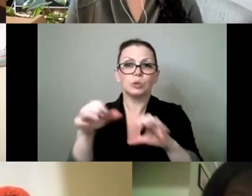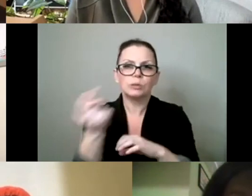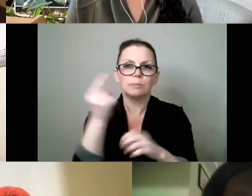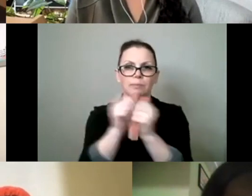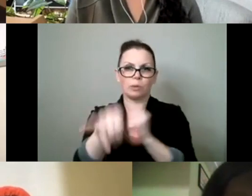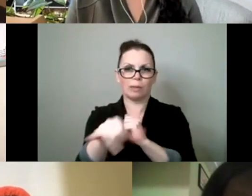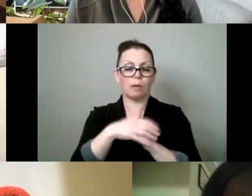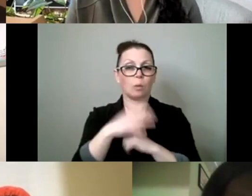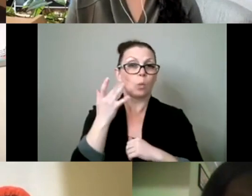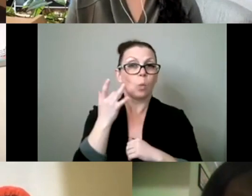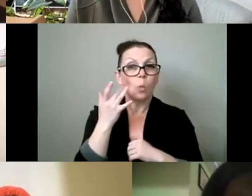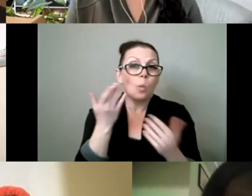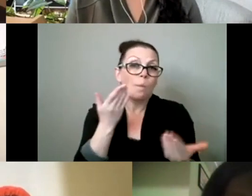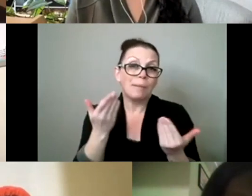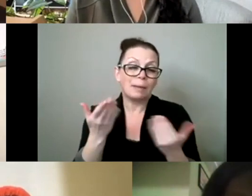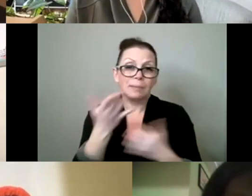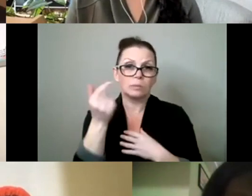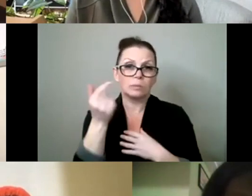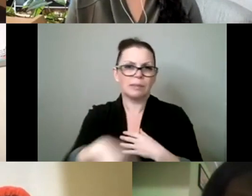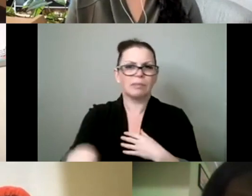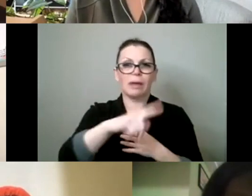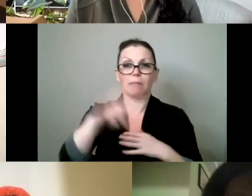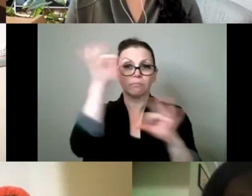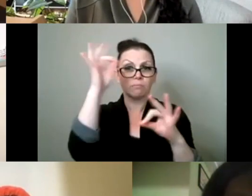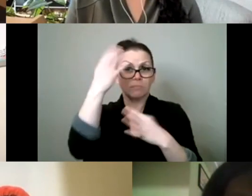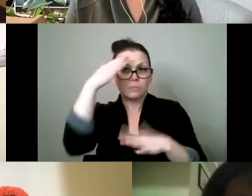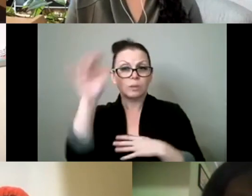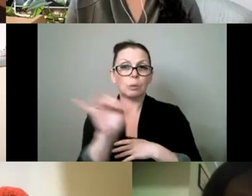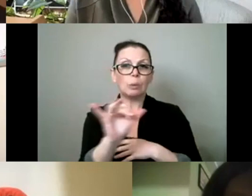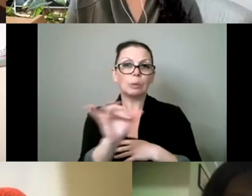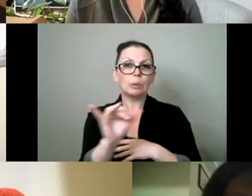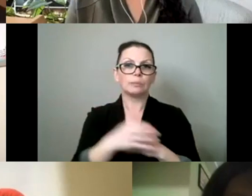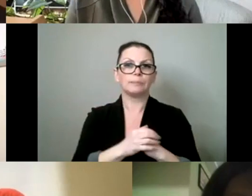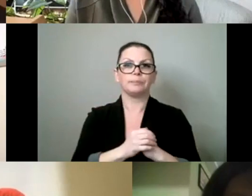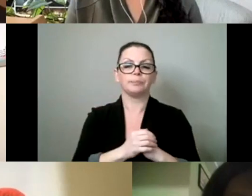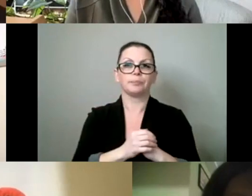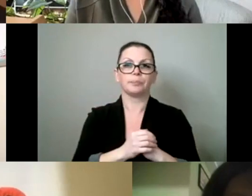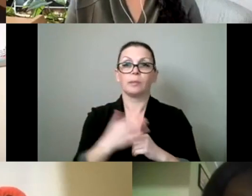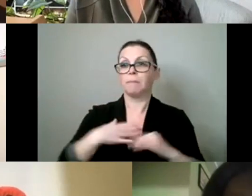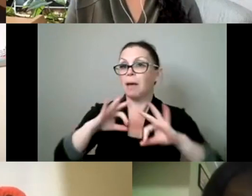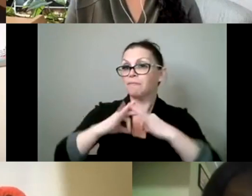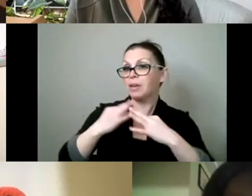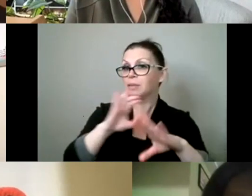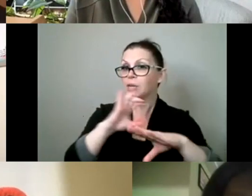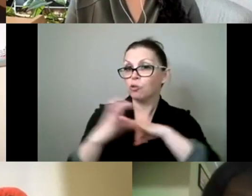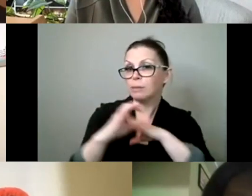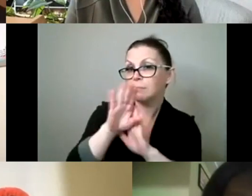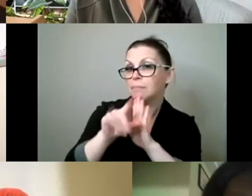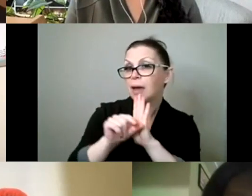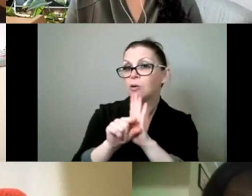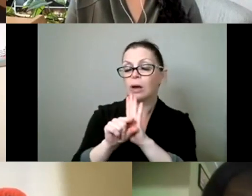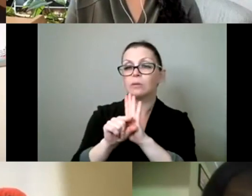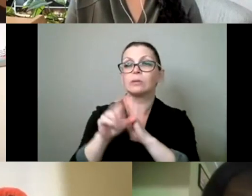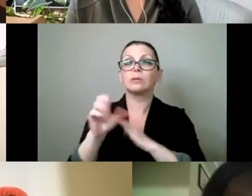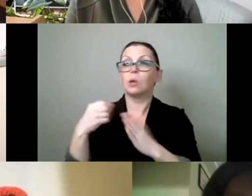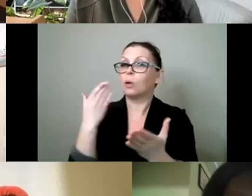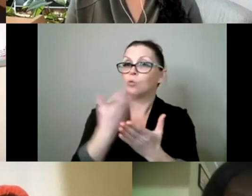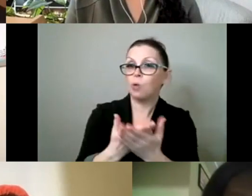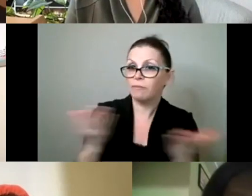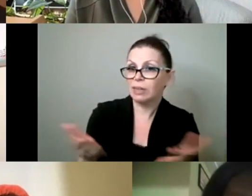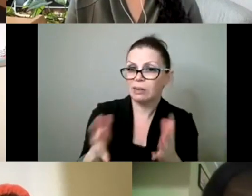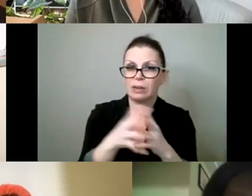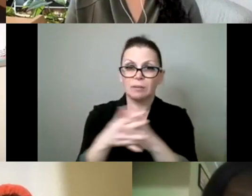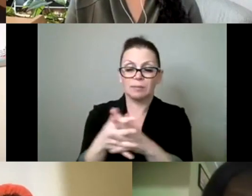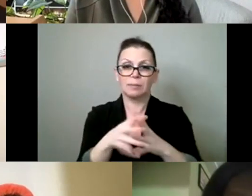probably because mm-hmm. they didn't know either, coming from a Caribbean family, they come to America and they're